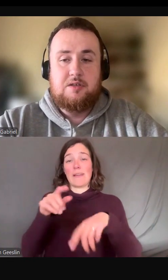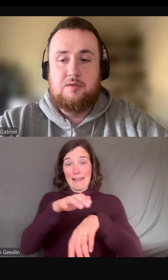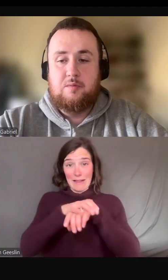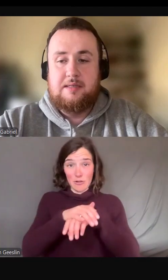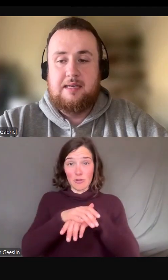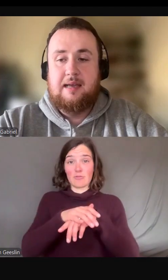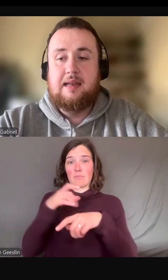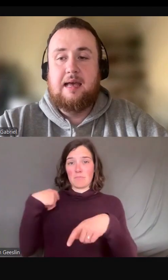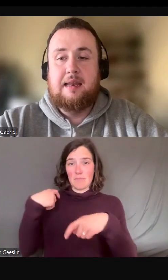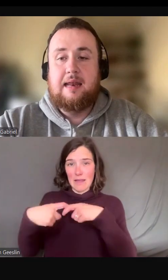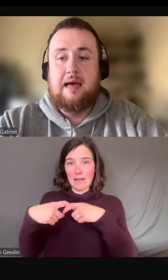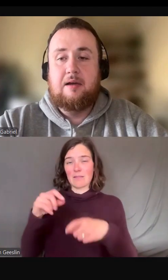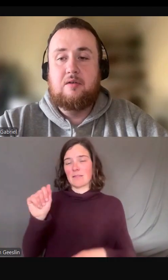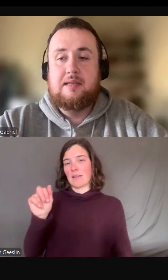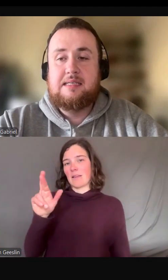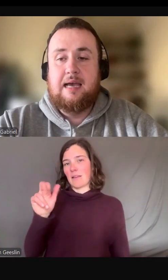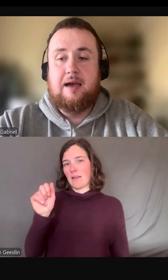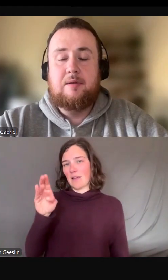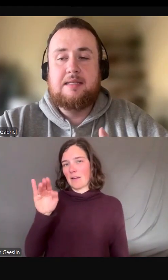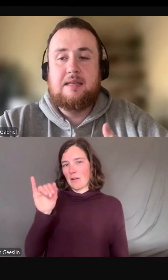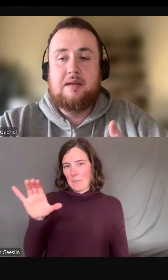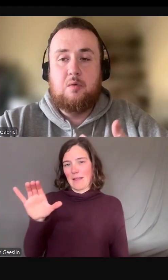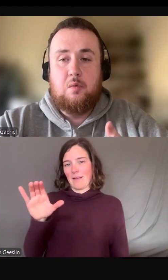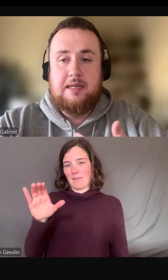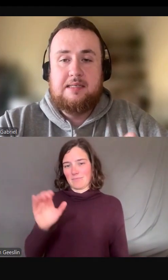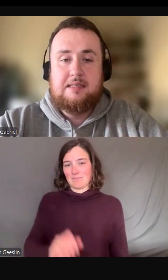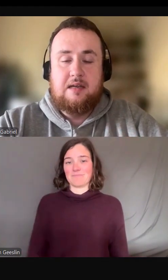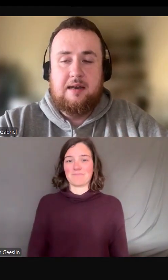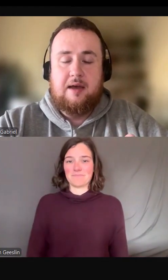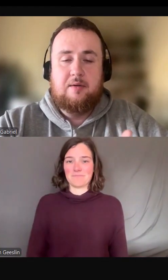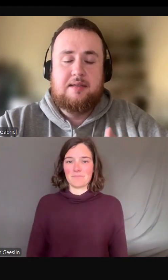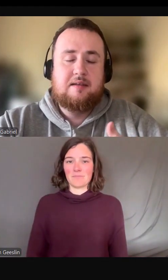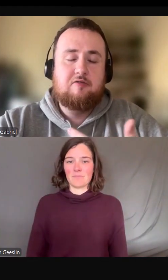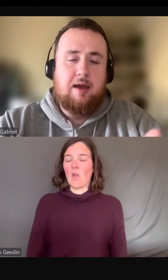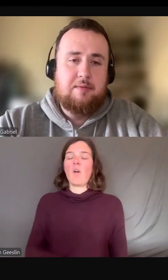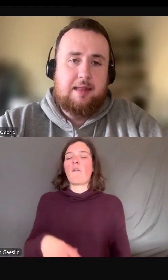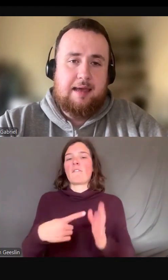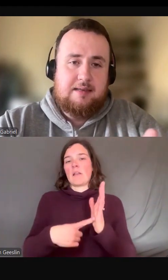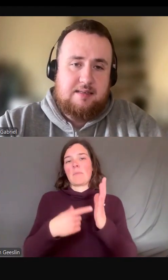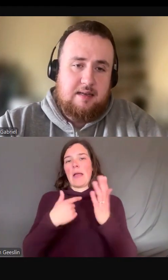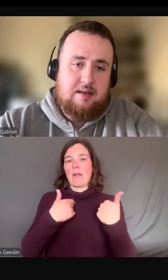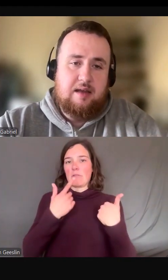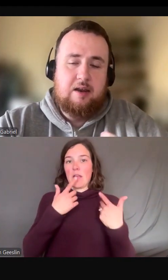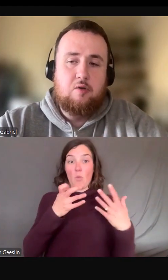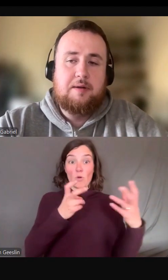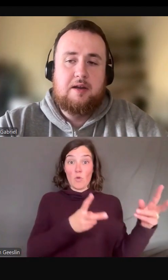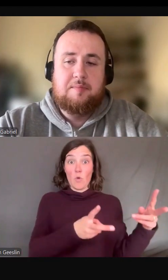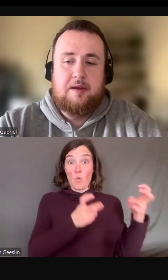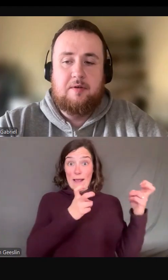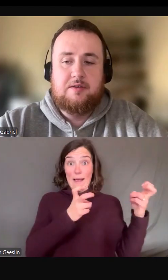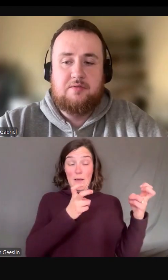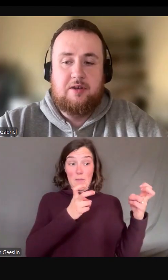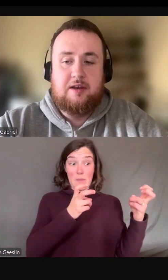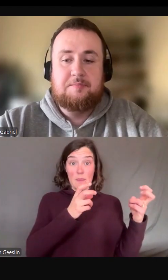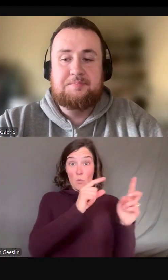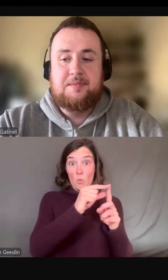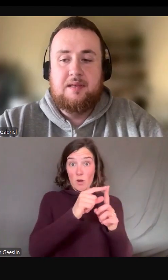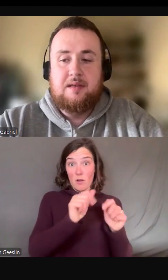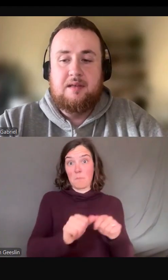So just 1 second. And then I'm going to say, when this is done, I want to grab the text and open it up in Immersive